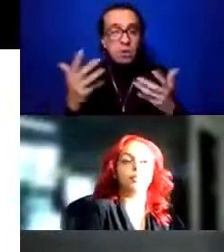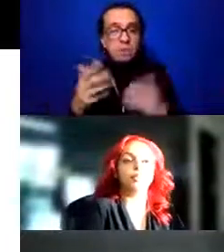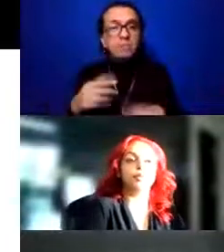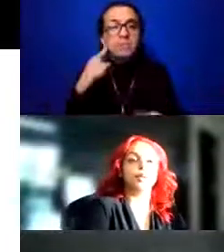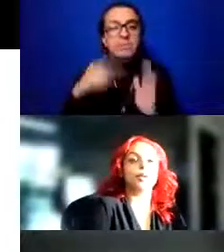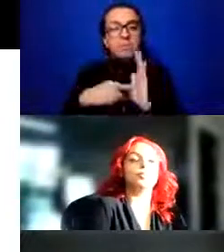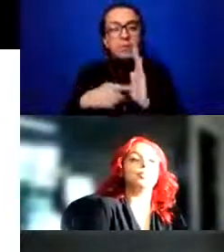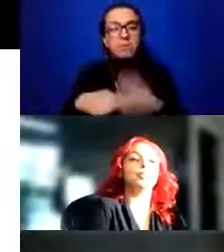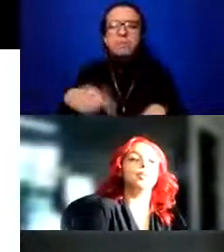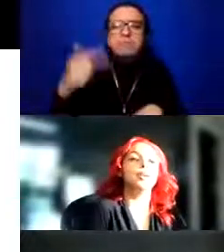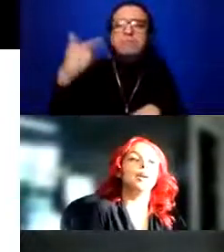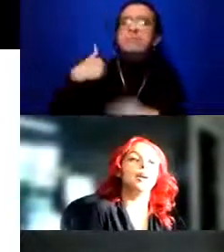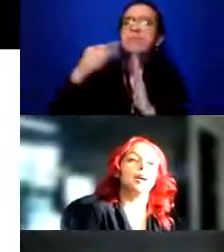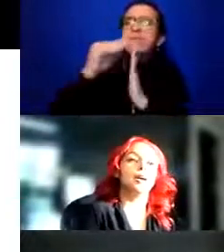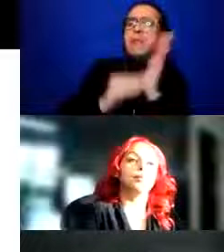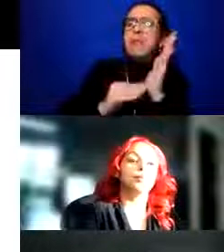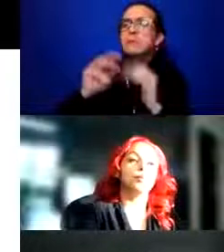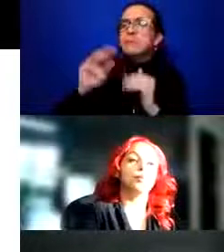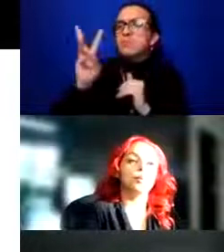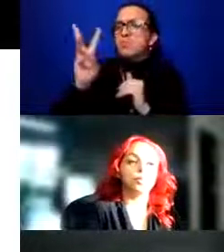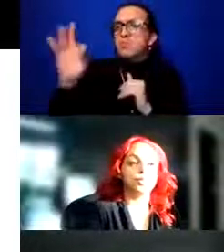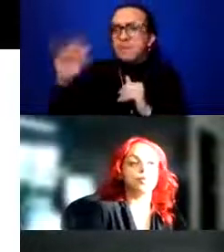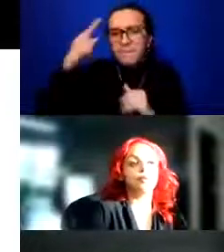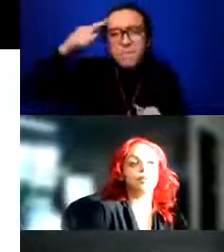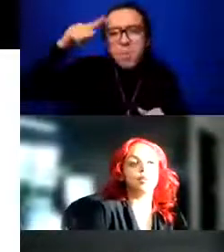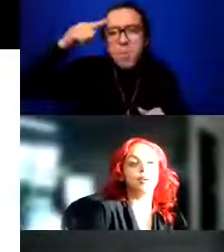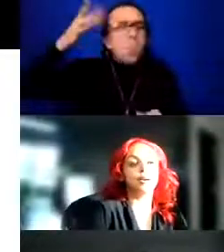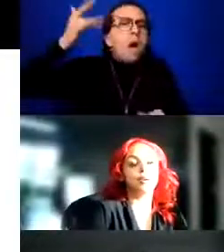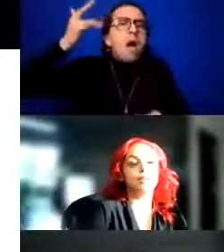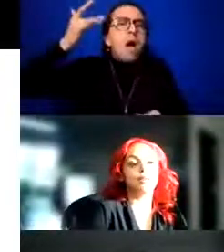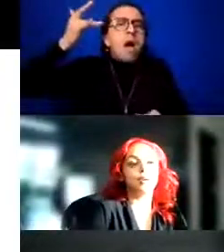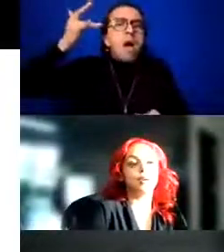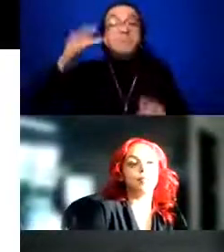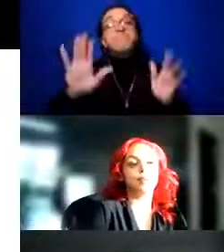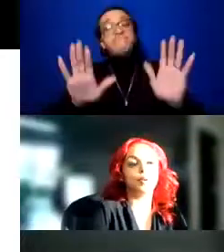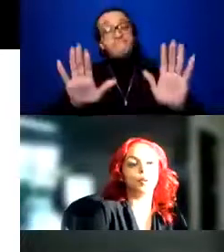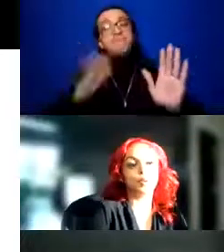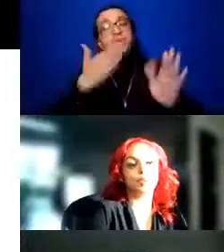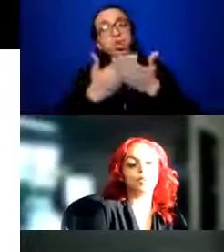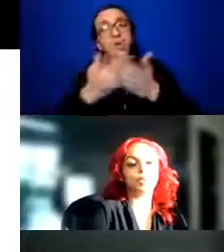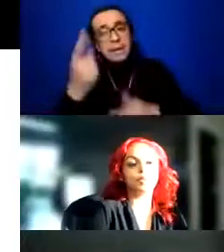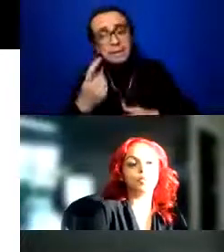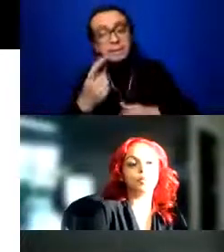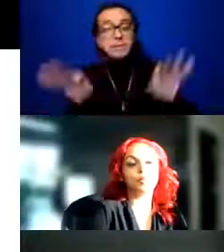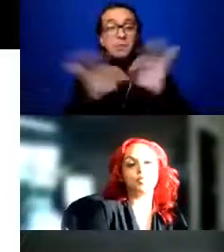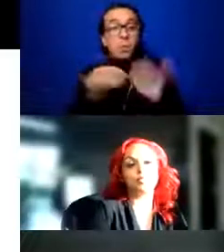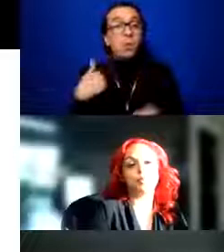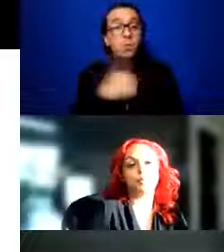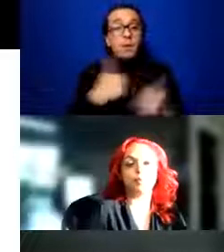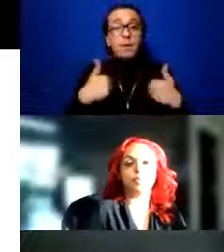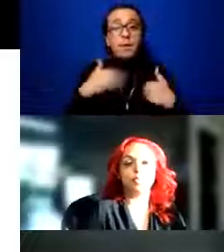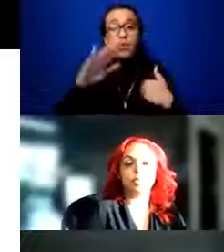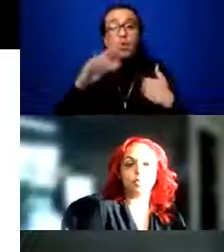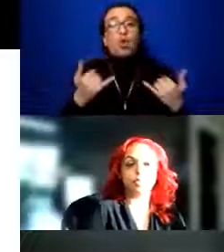And this is a really great question. We want to make sure that we have your current information that we received